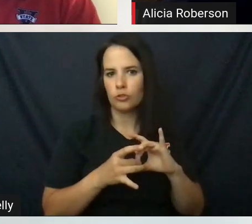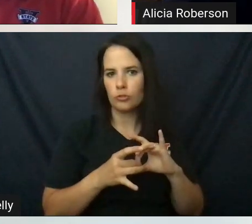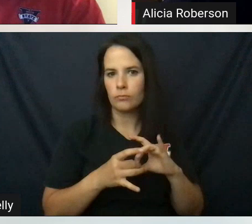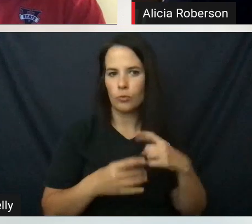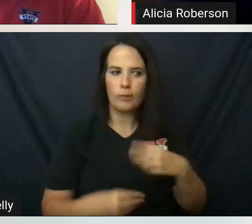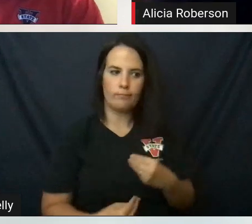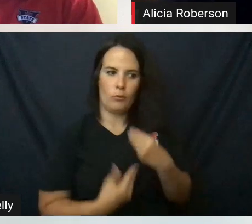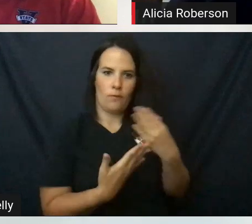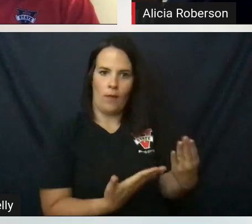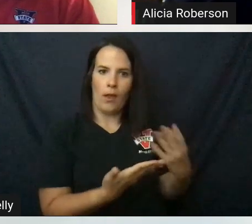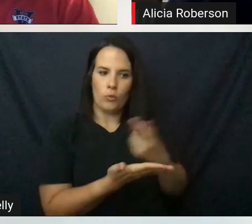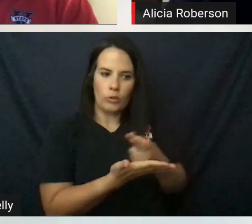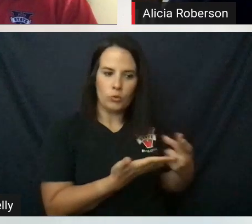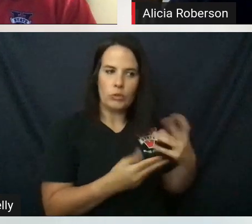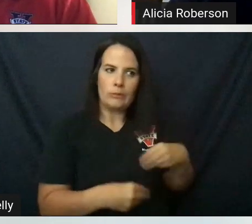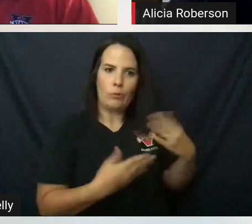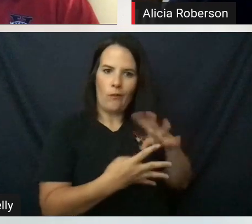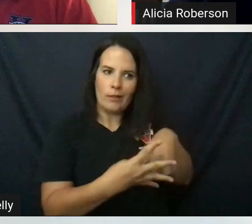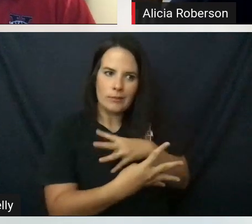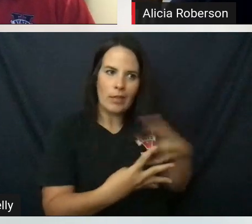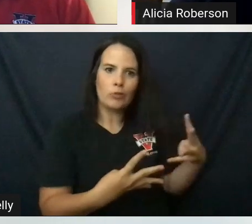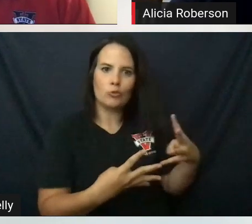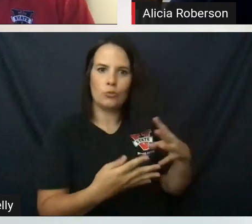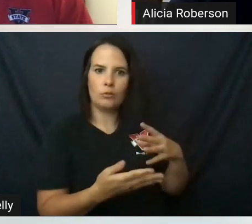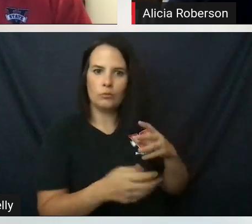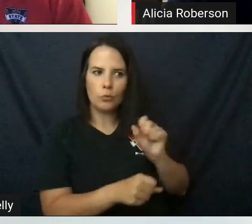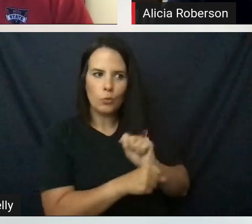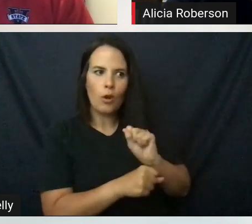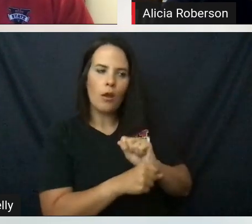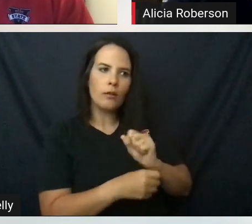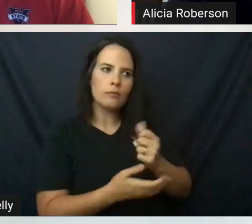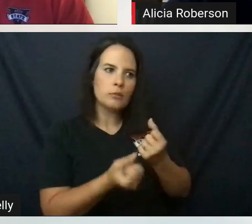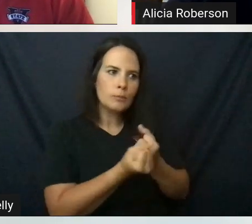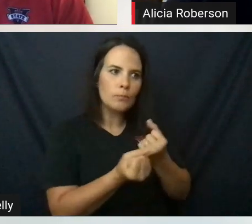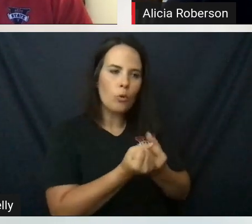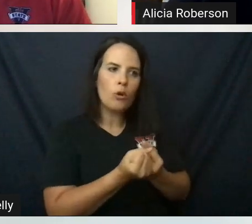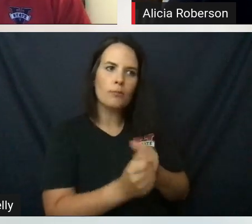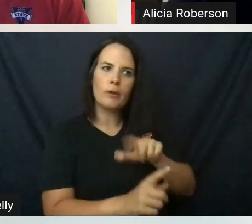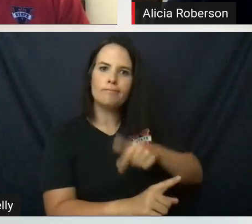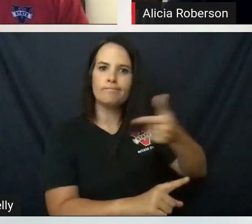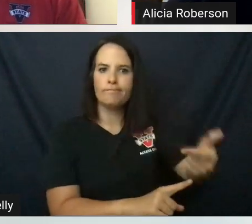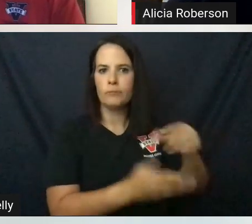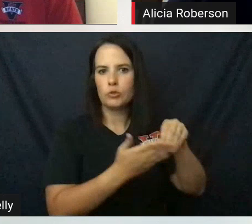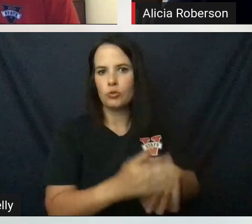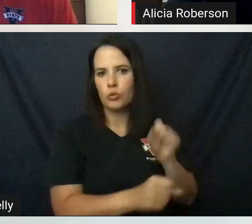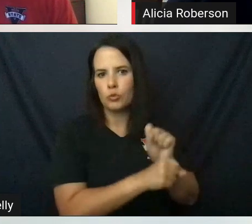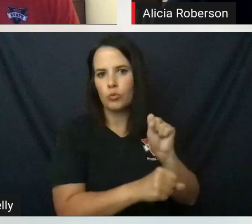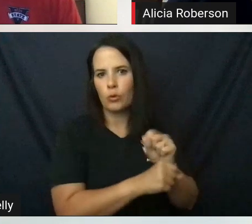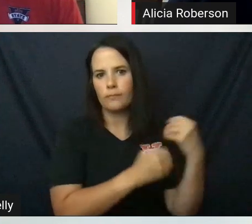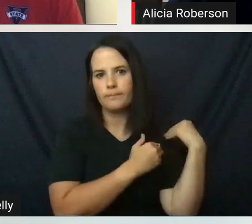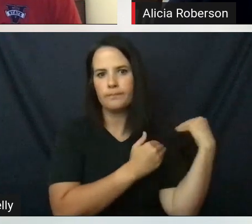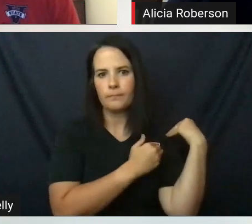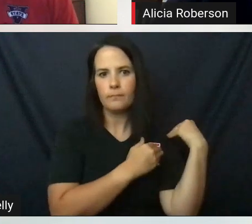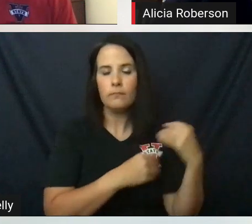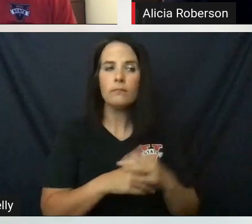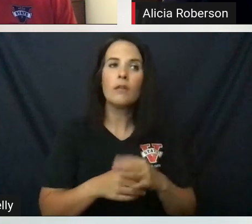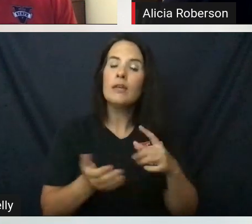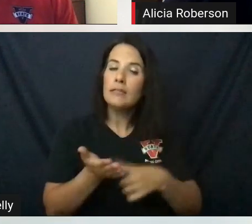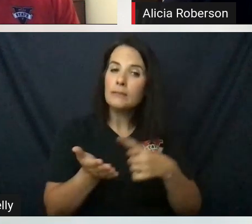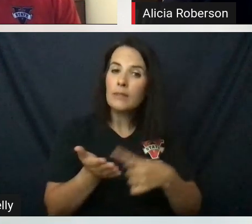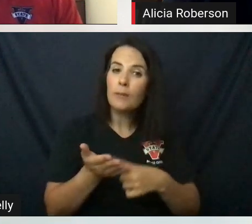And so we also do little things like reminders around, it's time to register, it's time to do your graduation applications. We do some of that